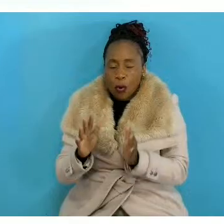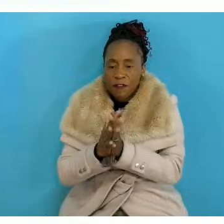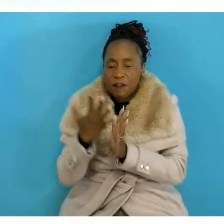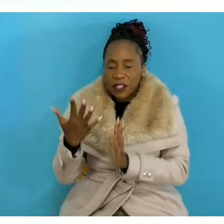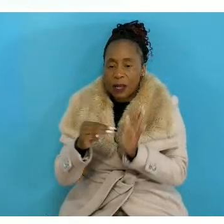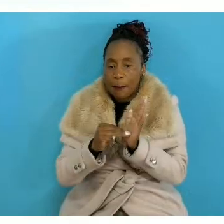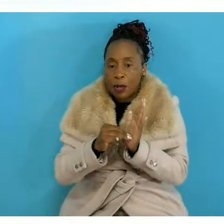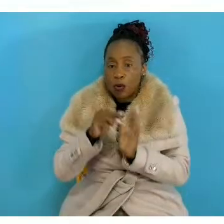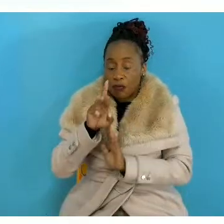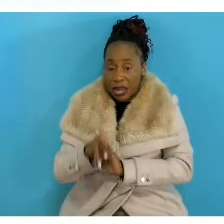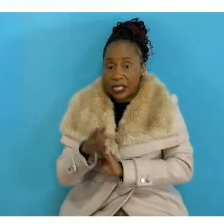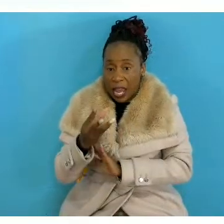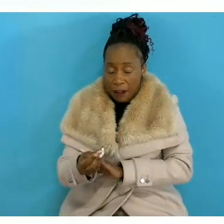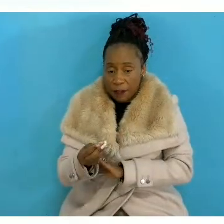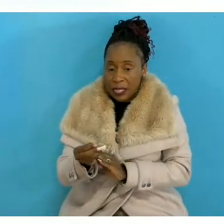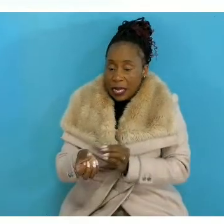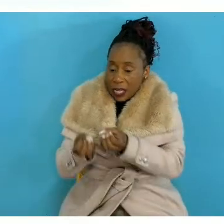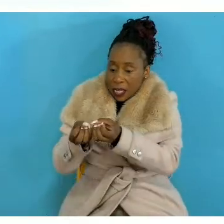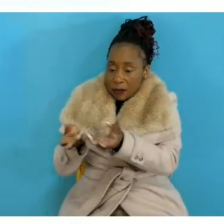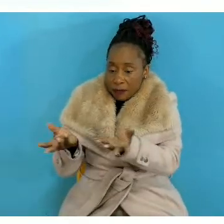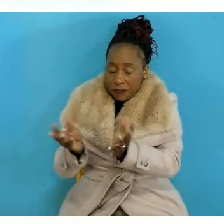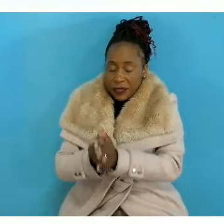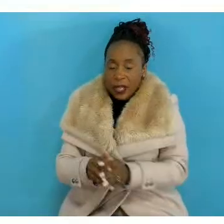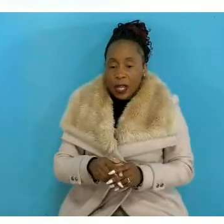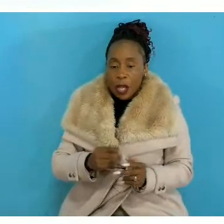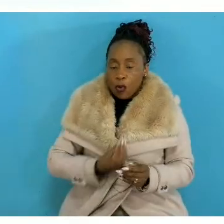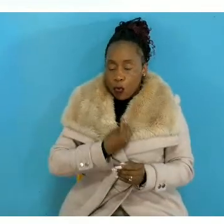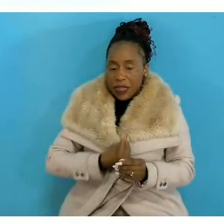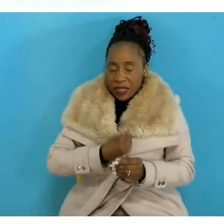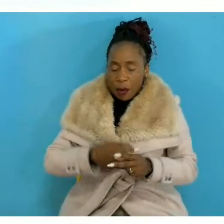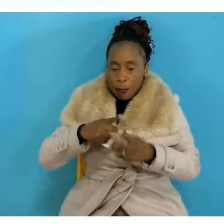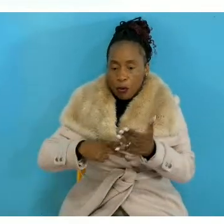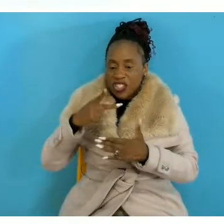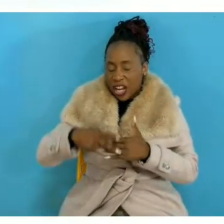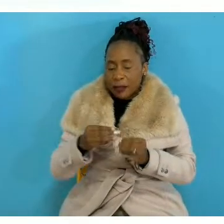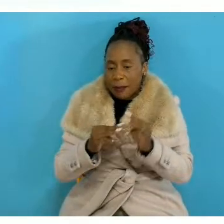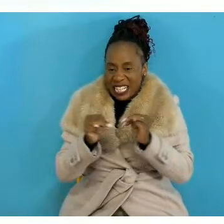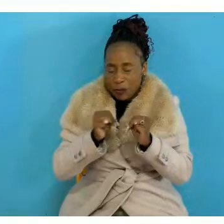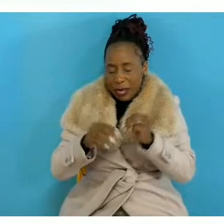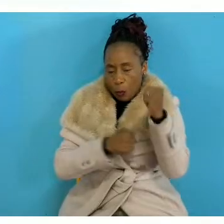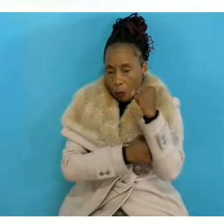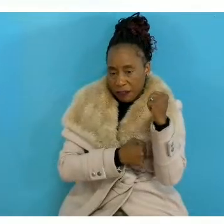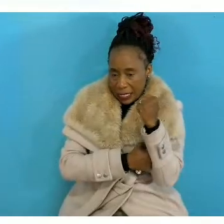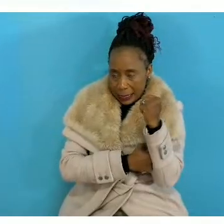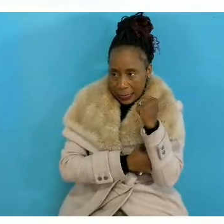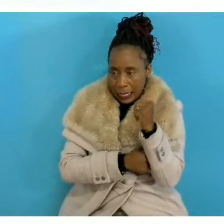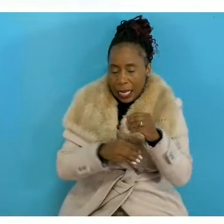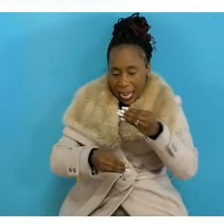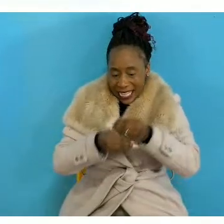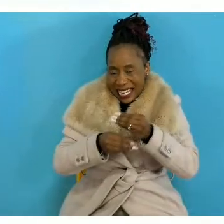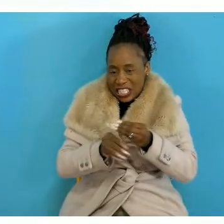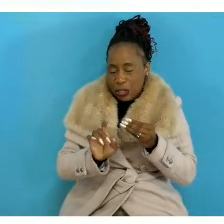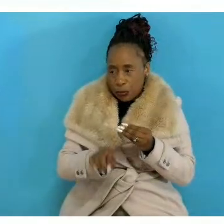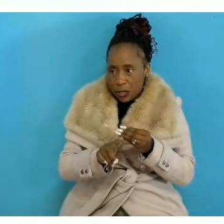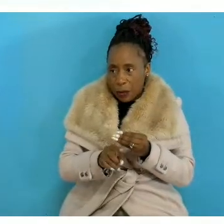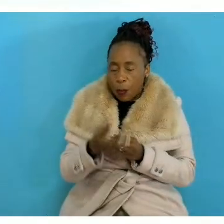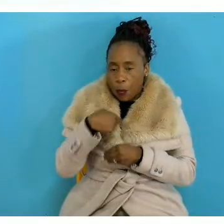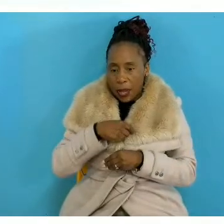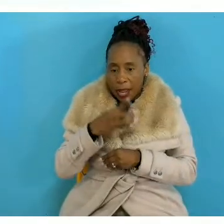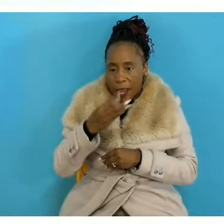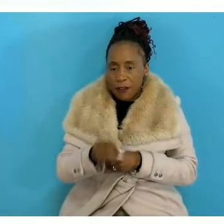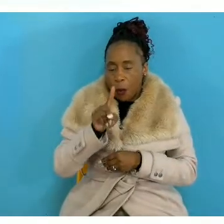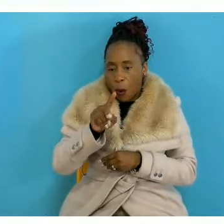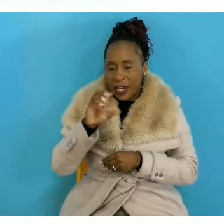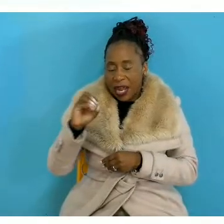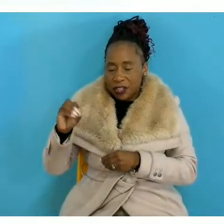million allocated to Youth Project Management Office. And in addition to that, we have the